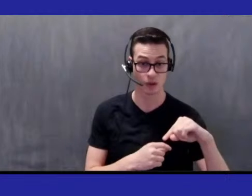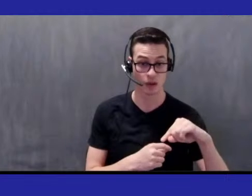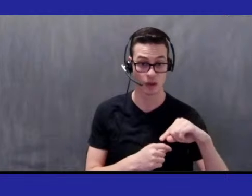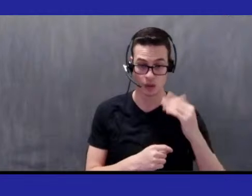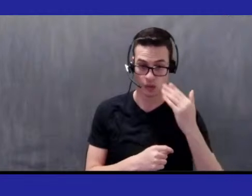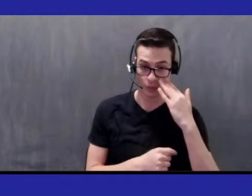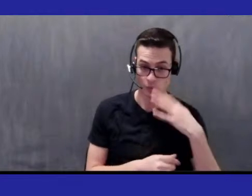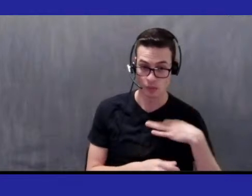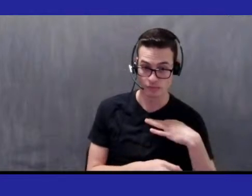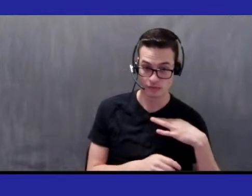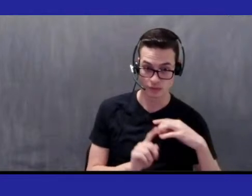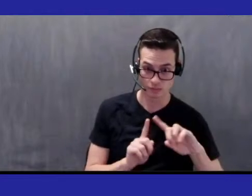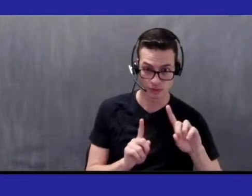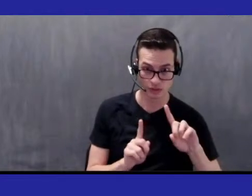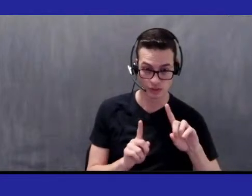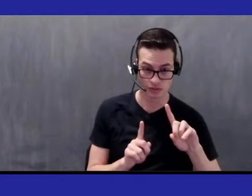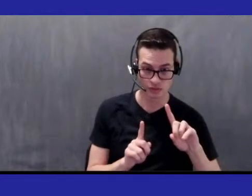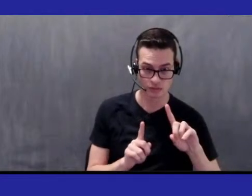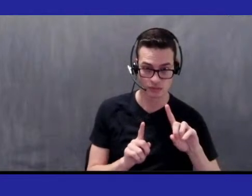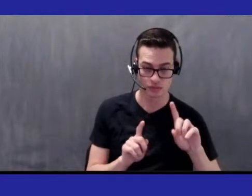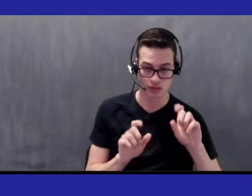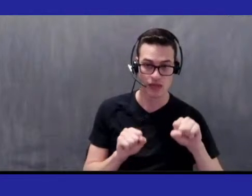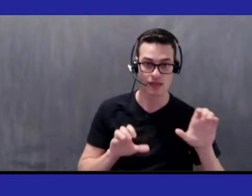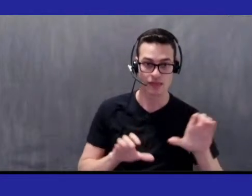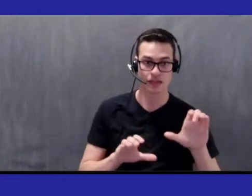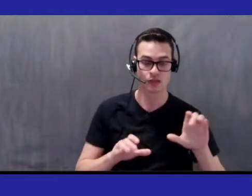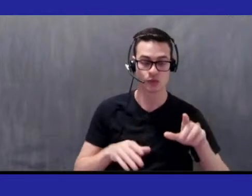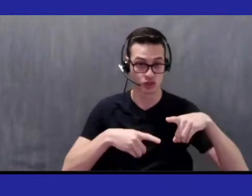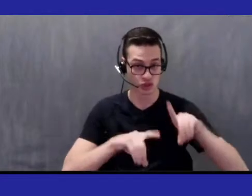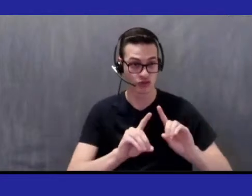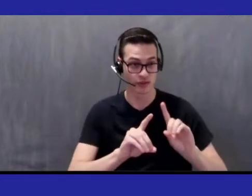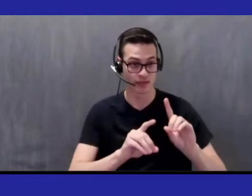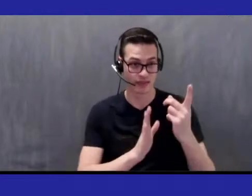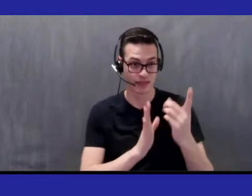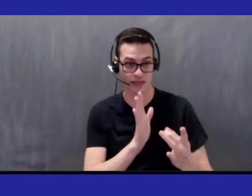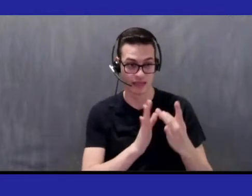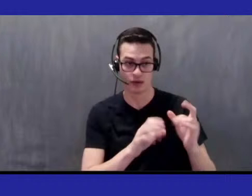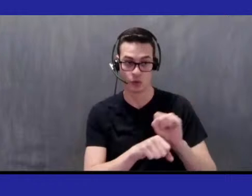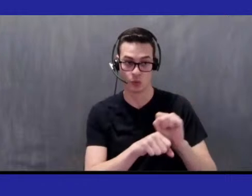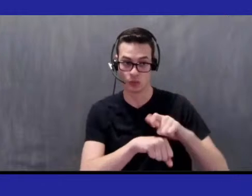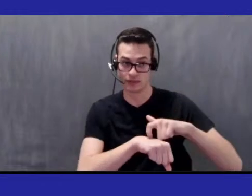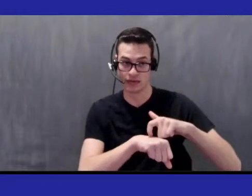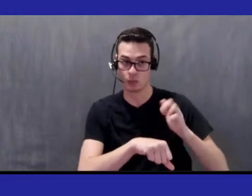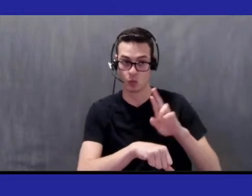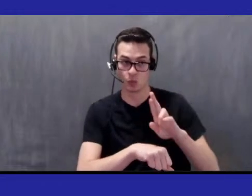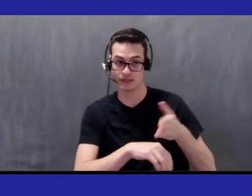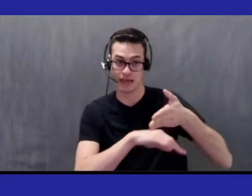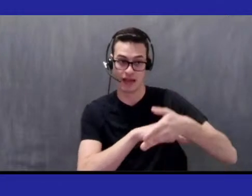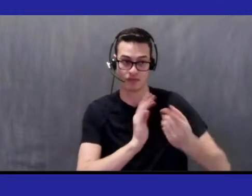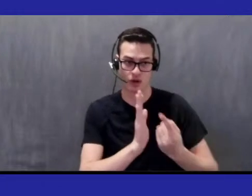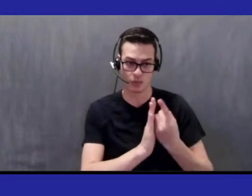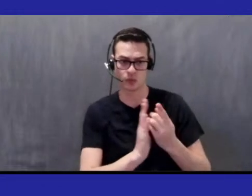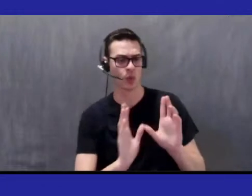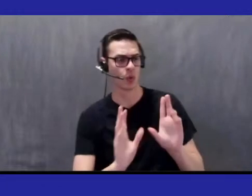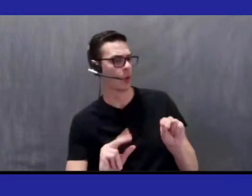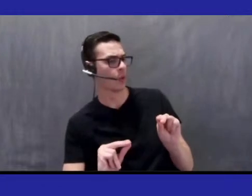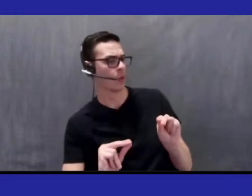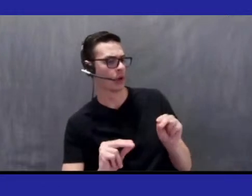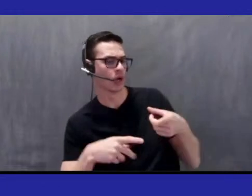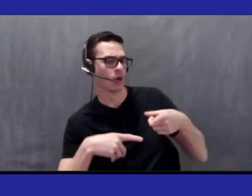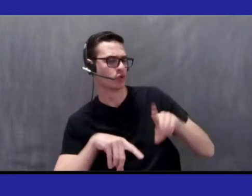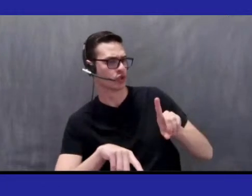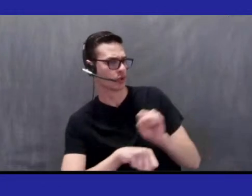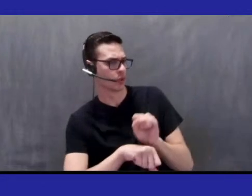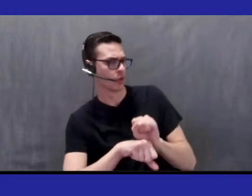they volunteer, can they do this during their 8-hour workday? Or do they have to do it after hours? Oh, no, they do it within their 8-hour day.